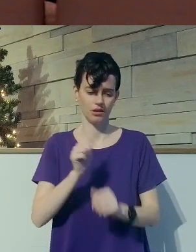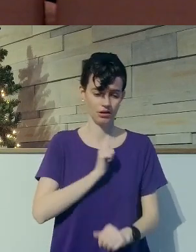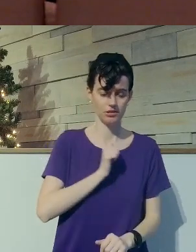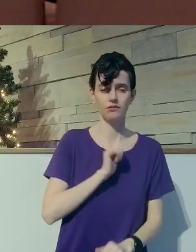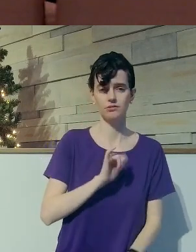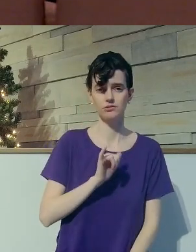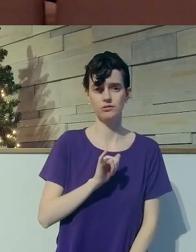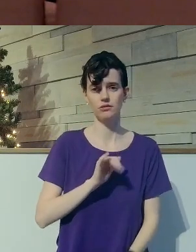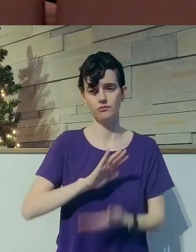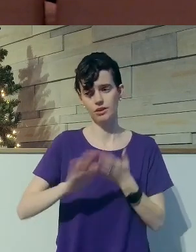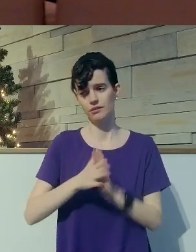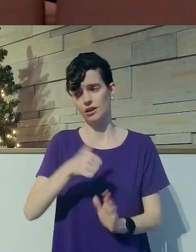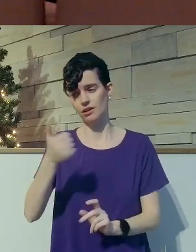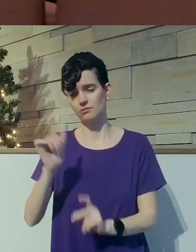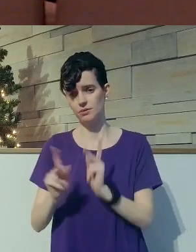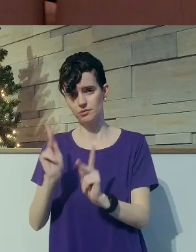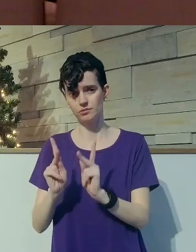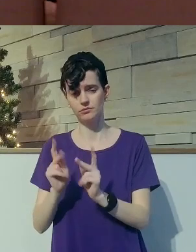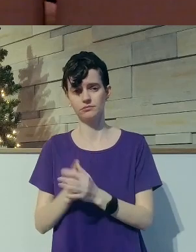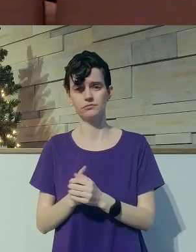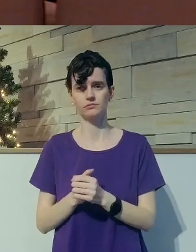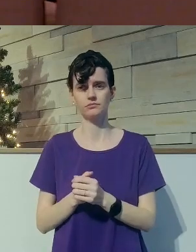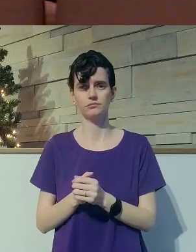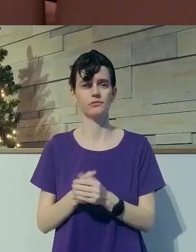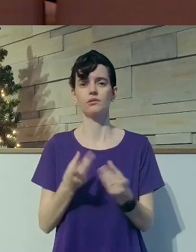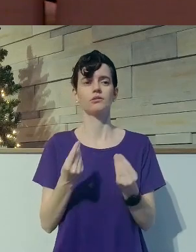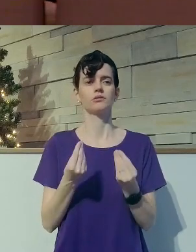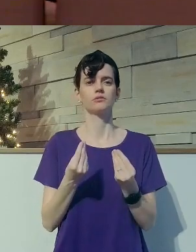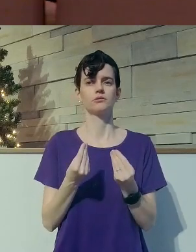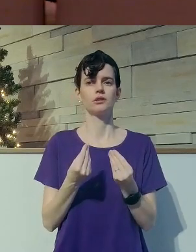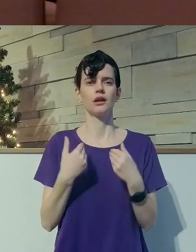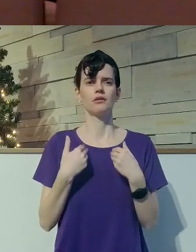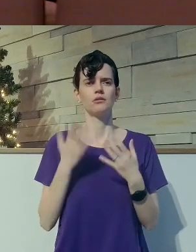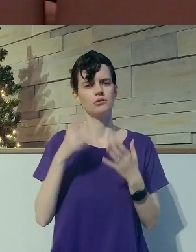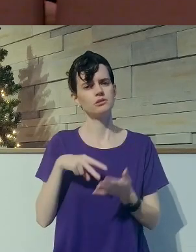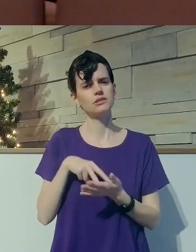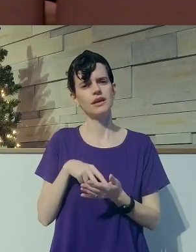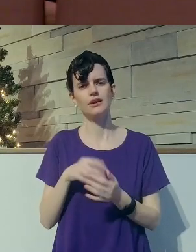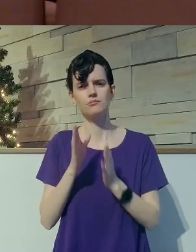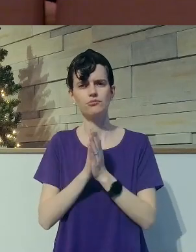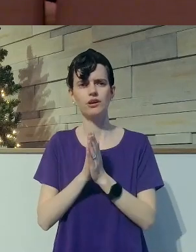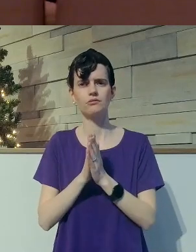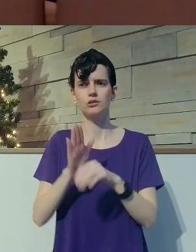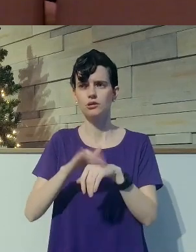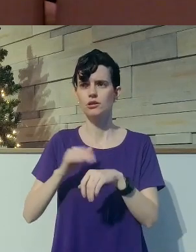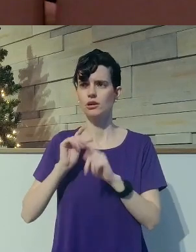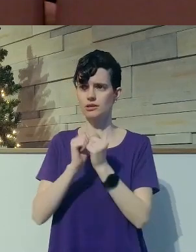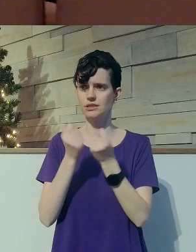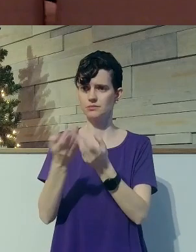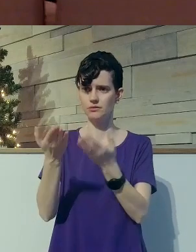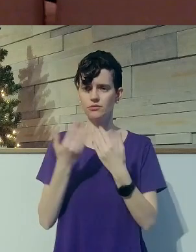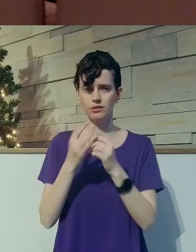ourselves and to forgive others. What we're going to do is I want to have you stand in a moment and pray. I'm going to call our praise team forward while I